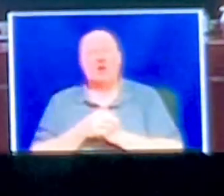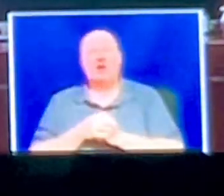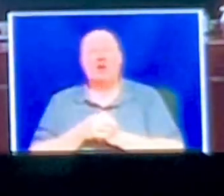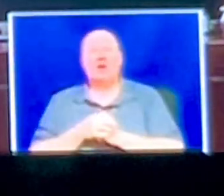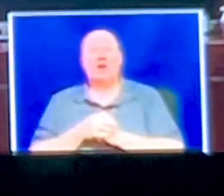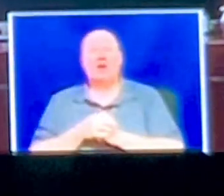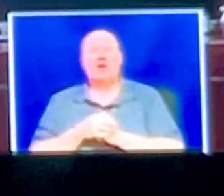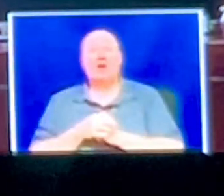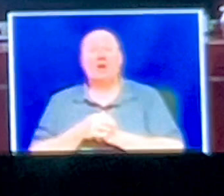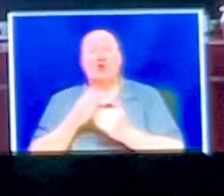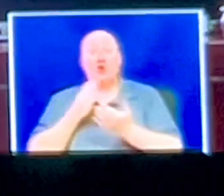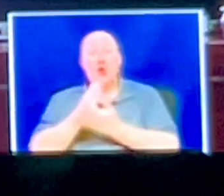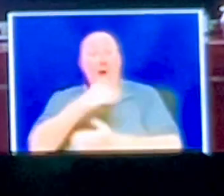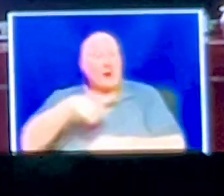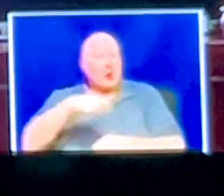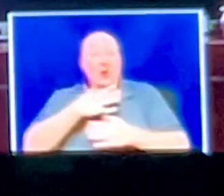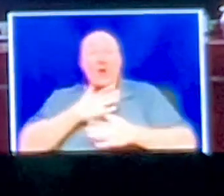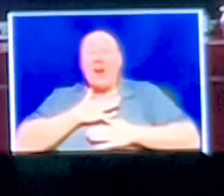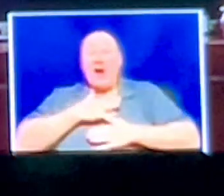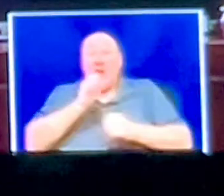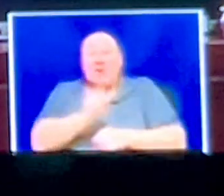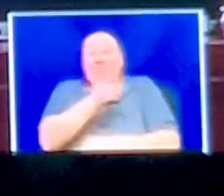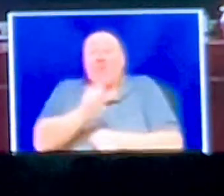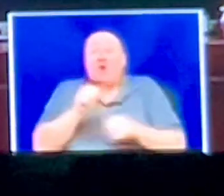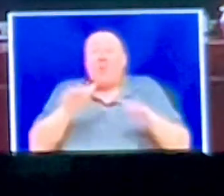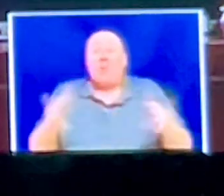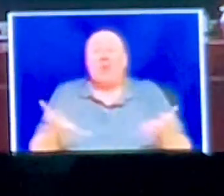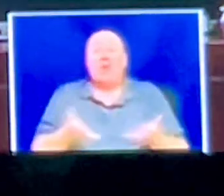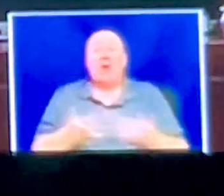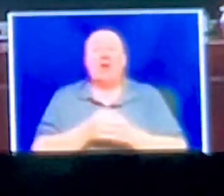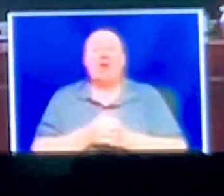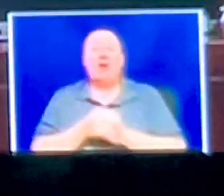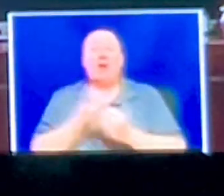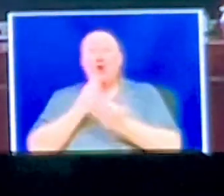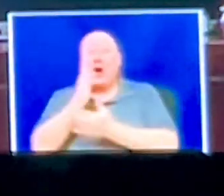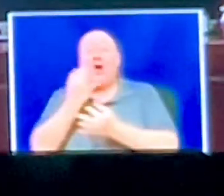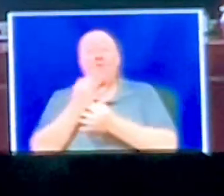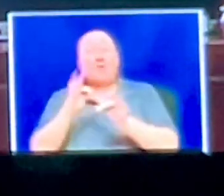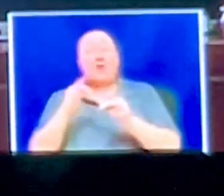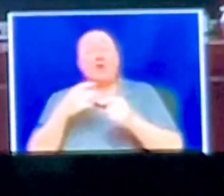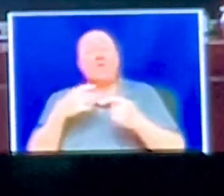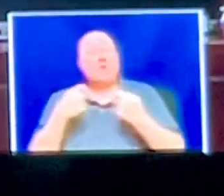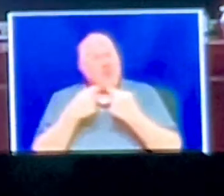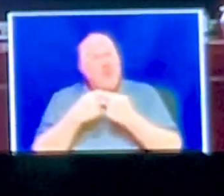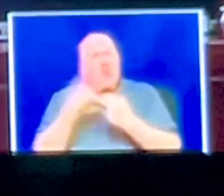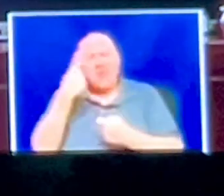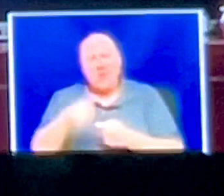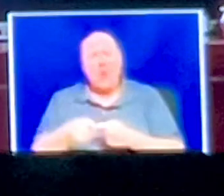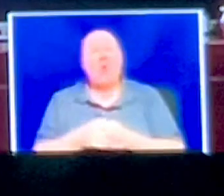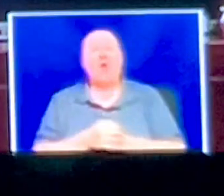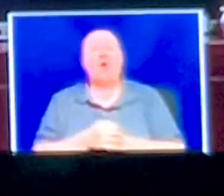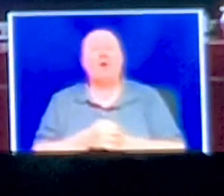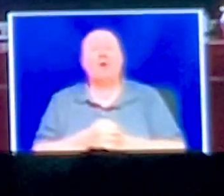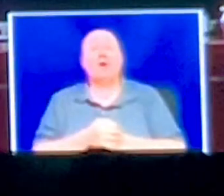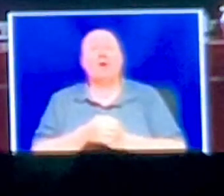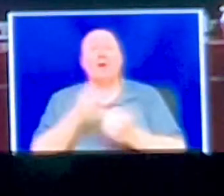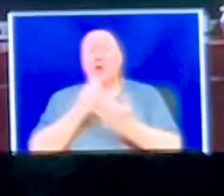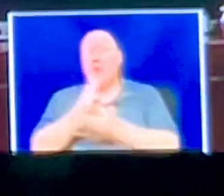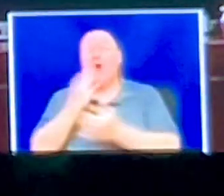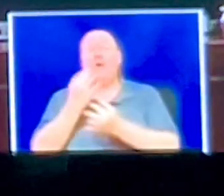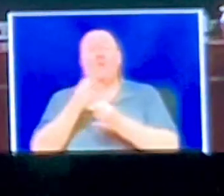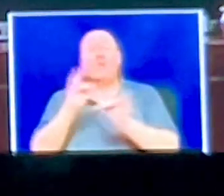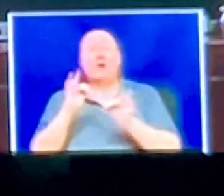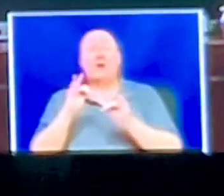rights we so love as South Africans, the rights and freedoms we fought so hard for, the rights and freedoms